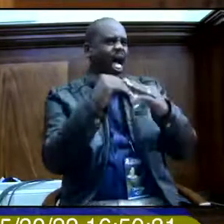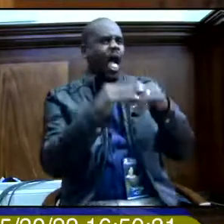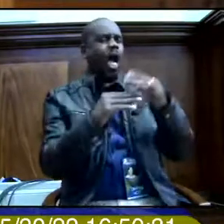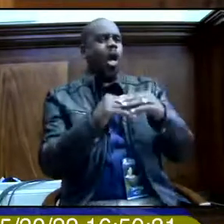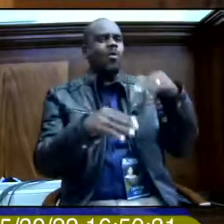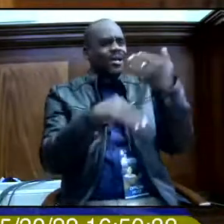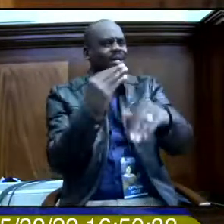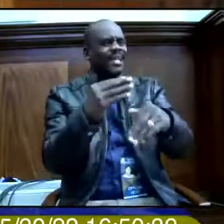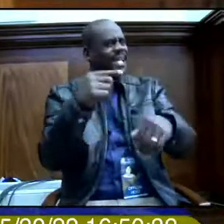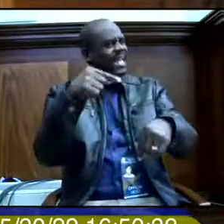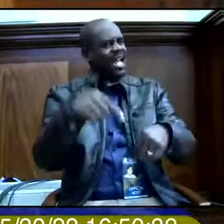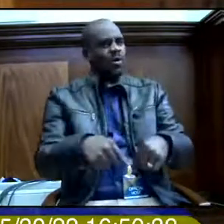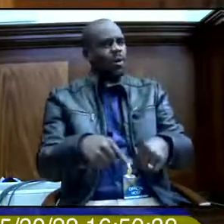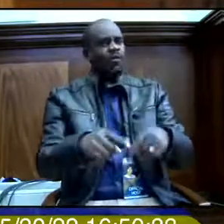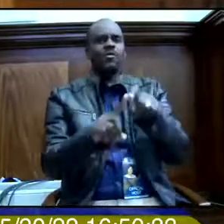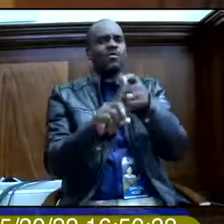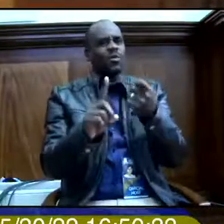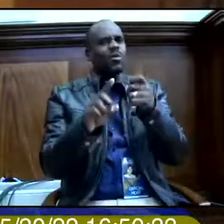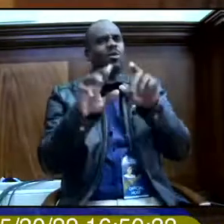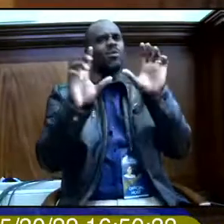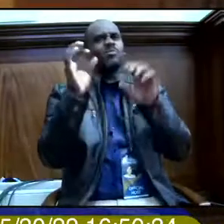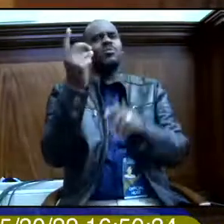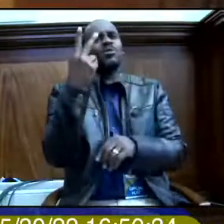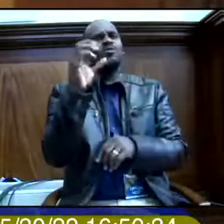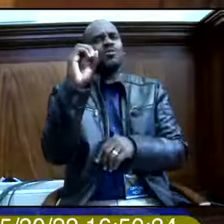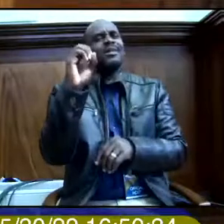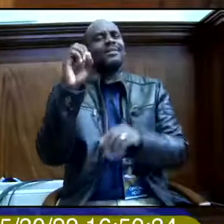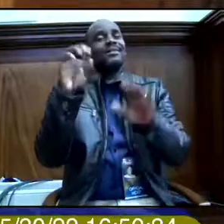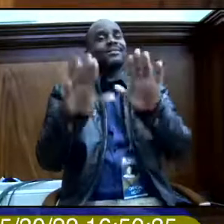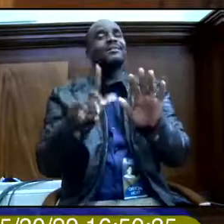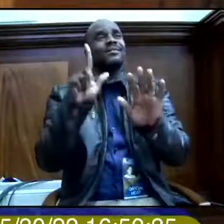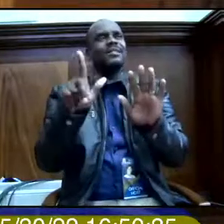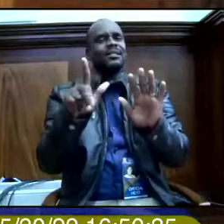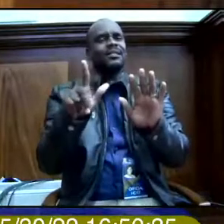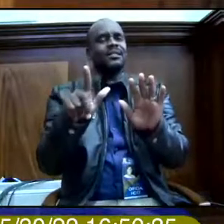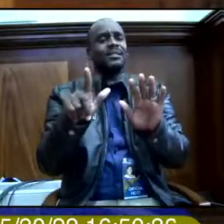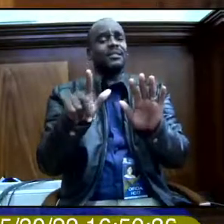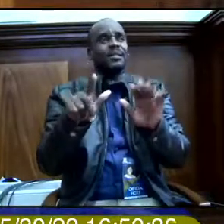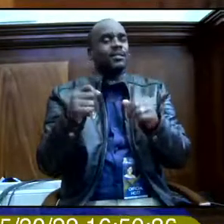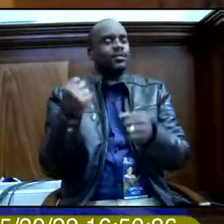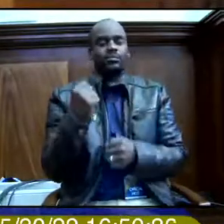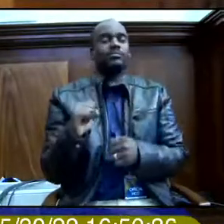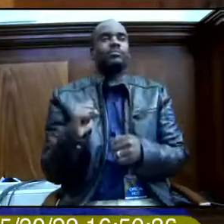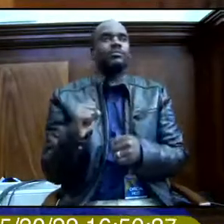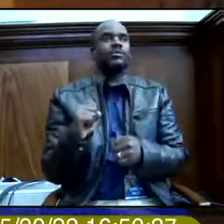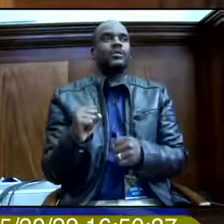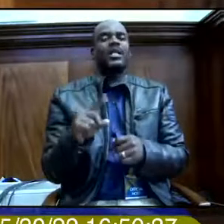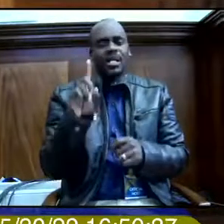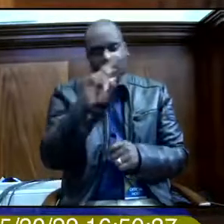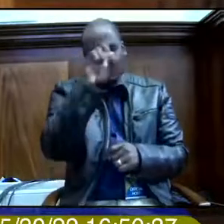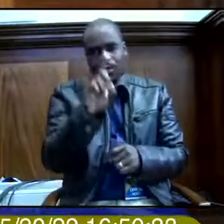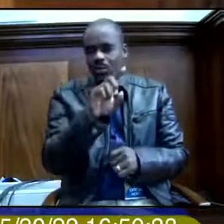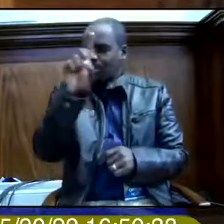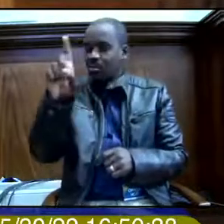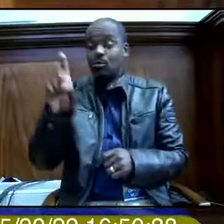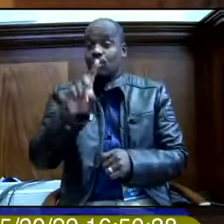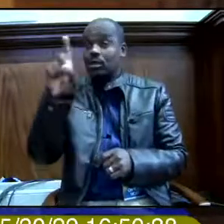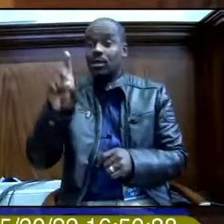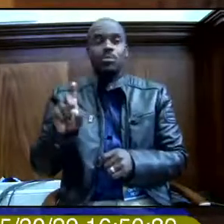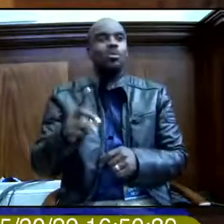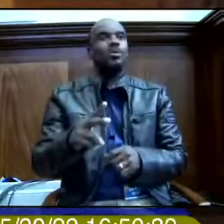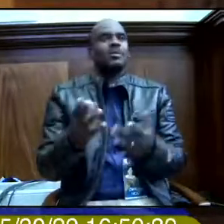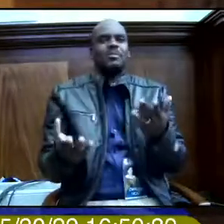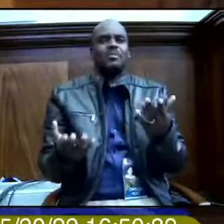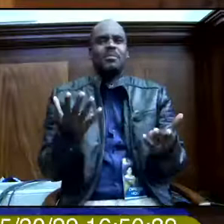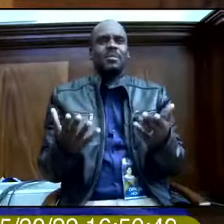by now because i should think that that has been in the app and the budget has been reflecting that so